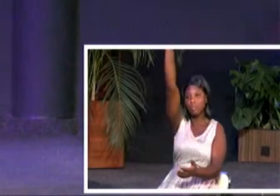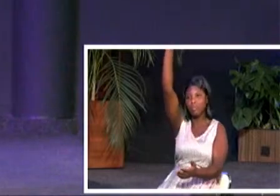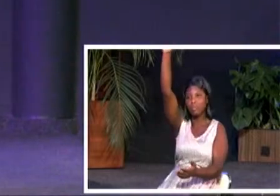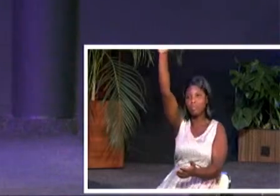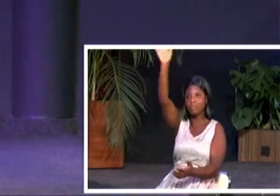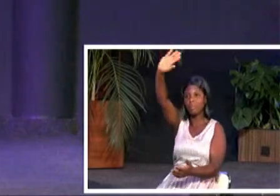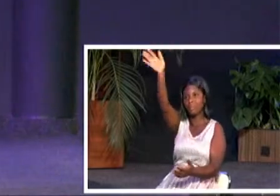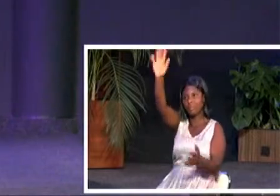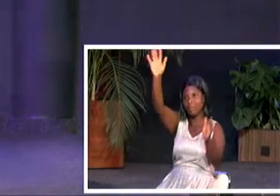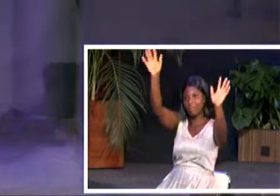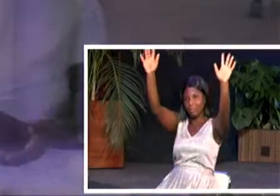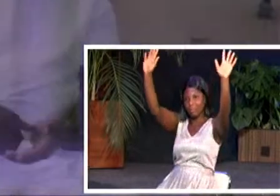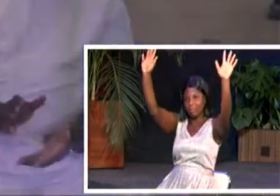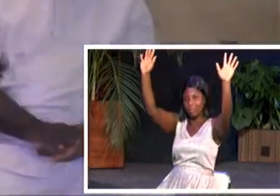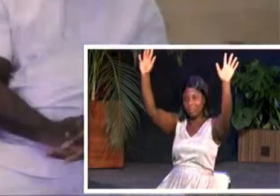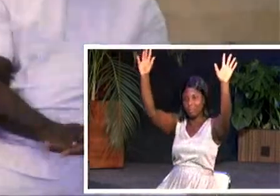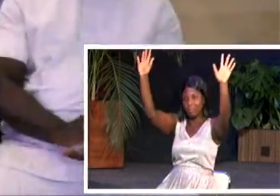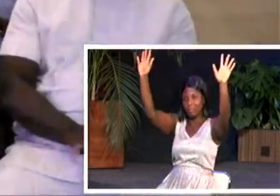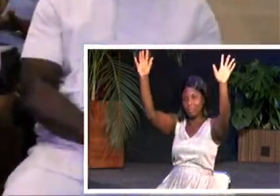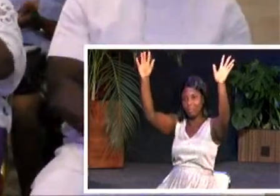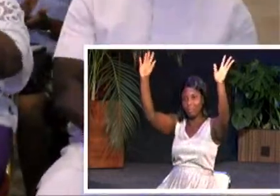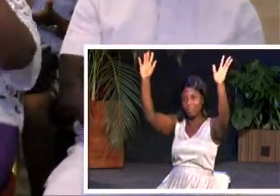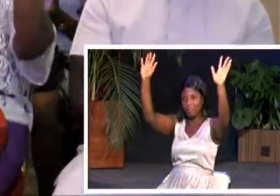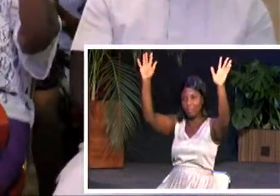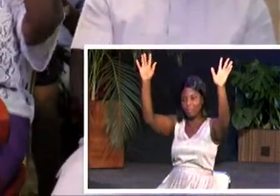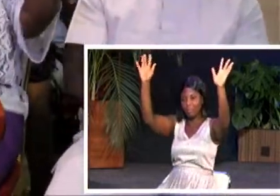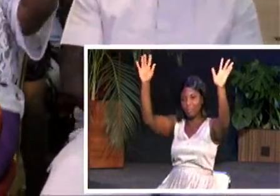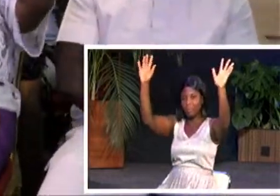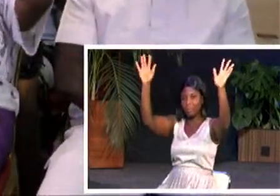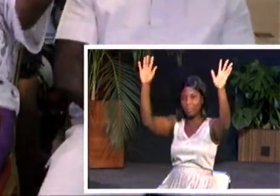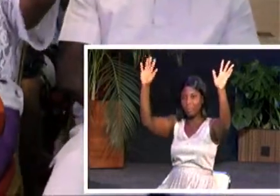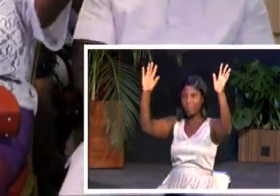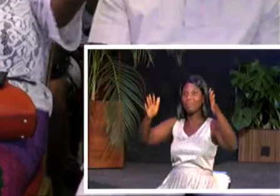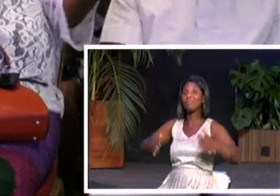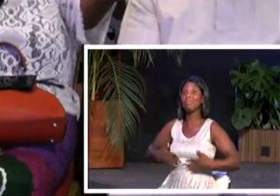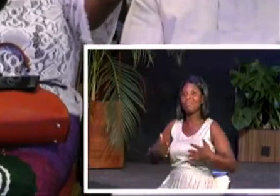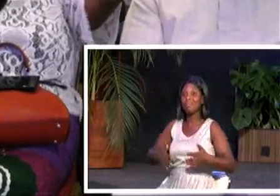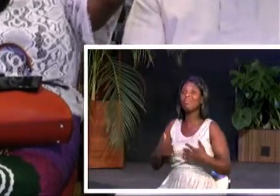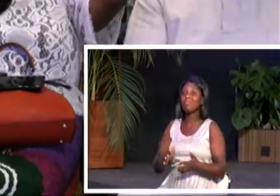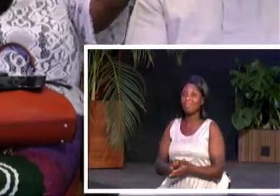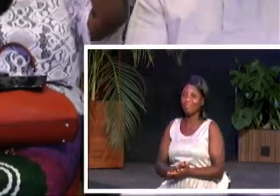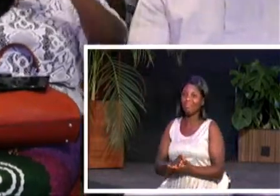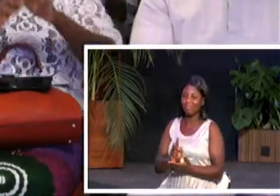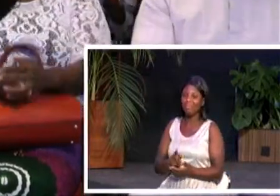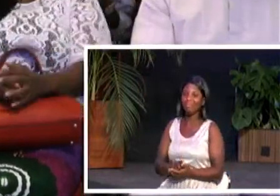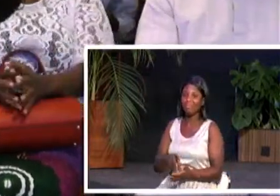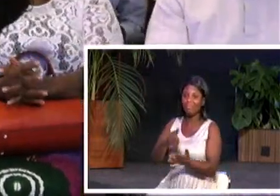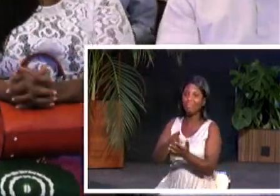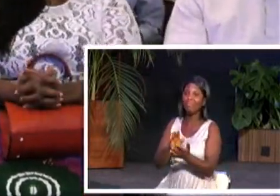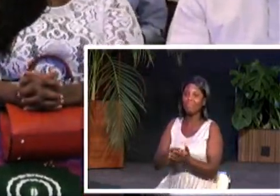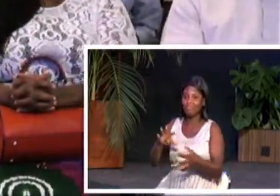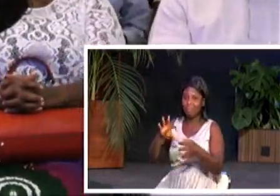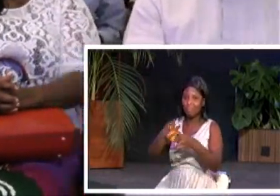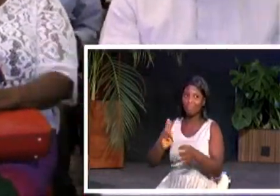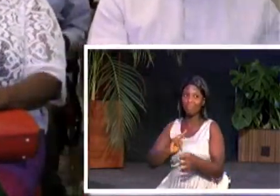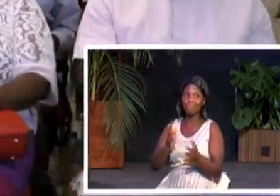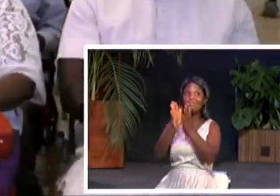them. Oh, you are clapping because you are new. When we get to the Demonstration School, you don't clap, you do